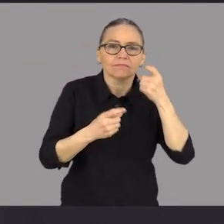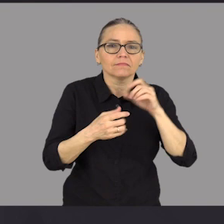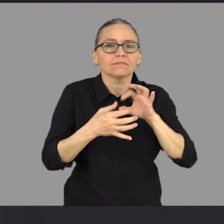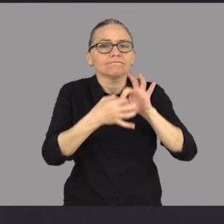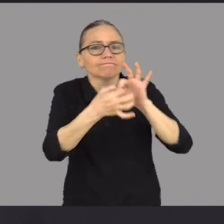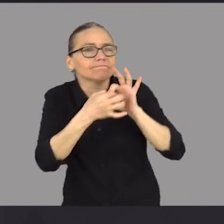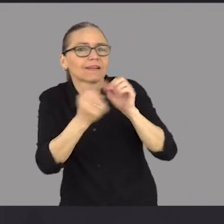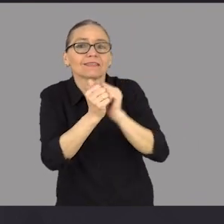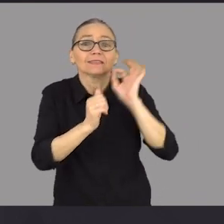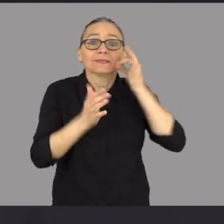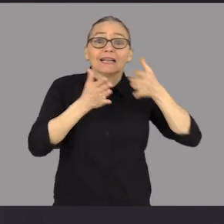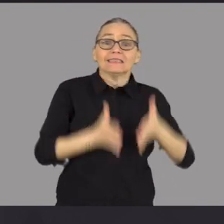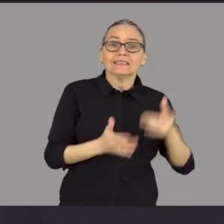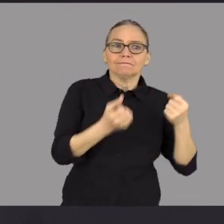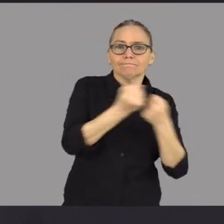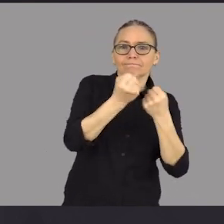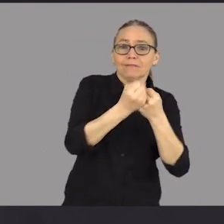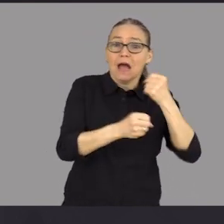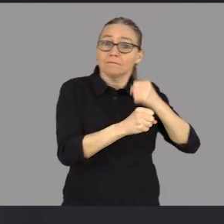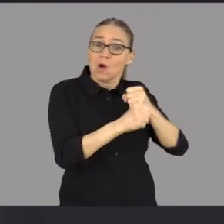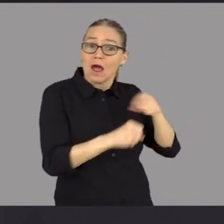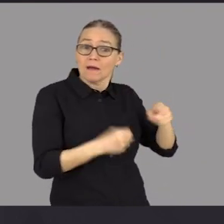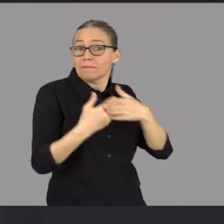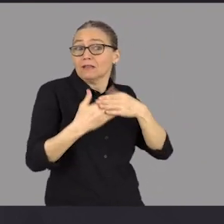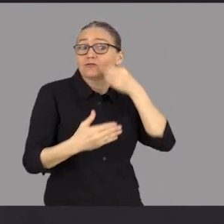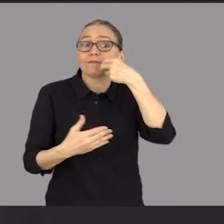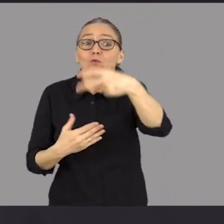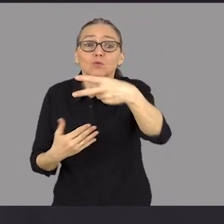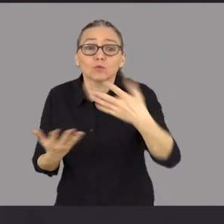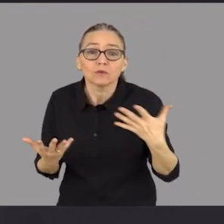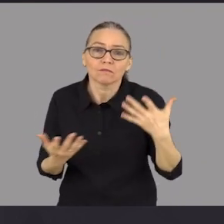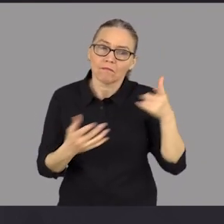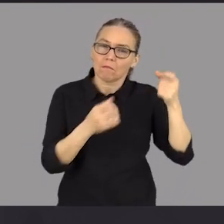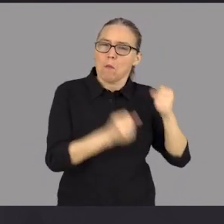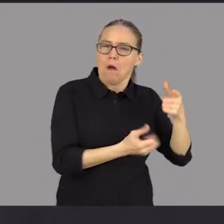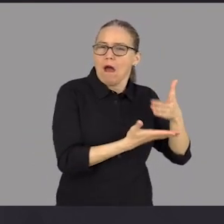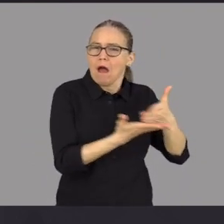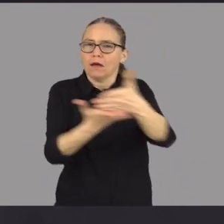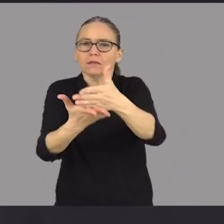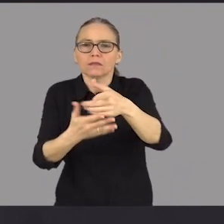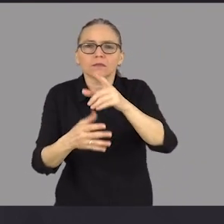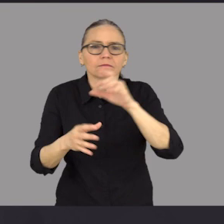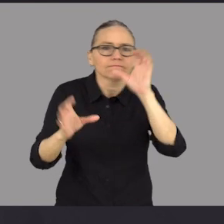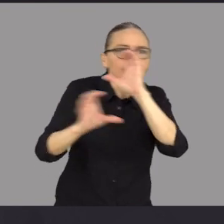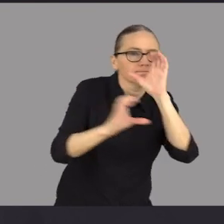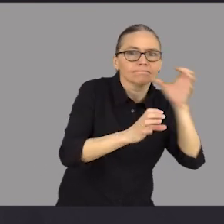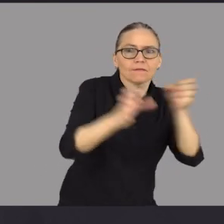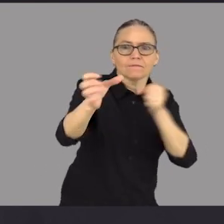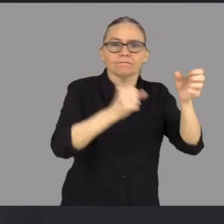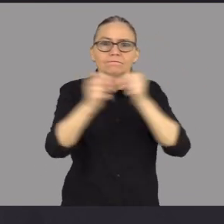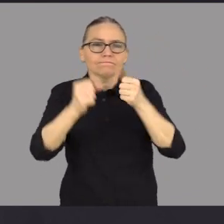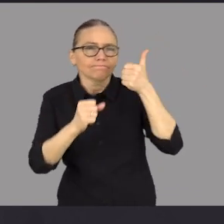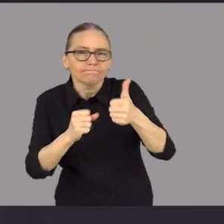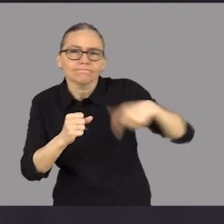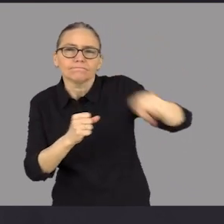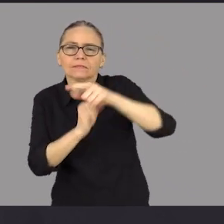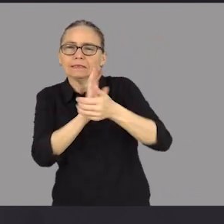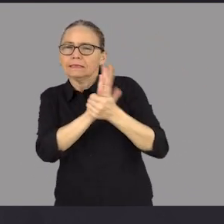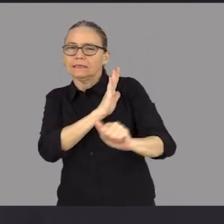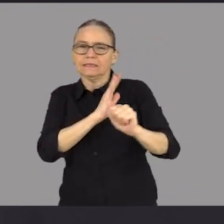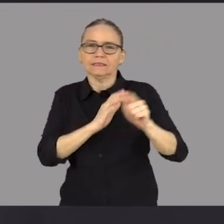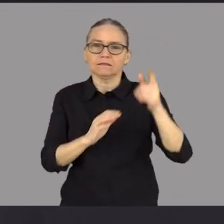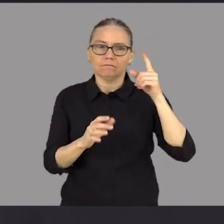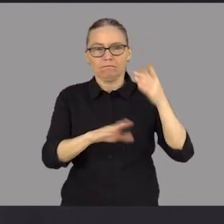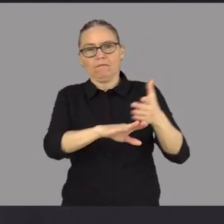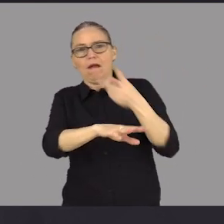In this light, a great place to start is to prioritize diversity and inclusion within hiring.